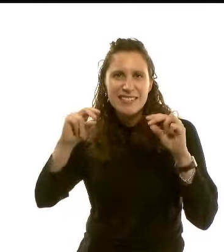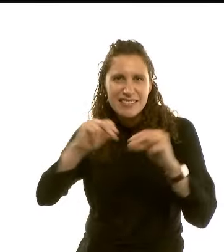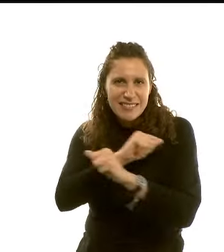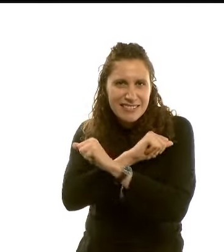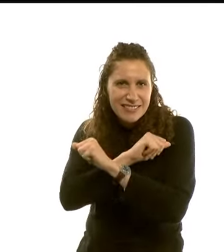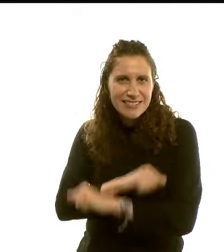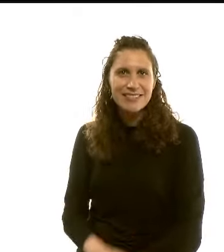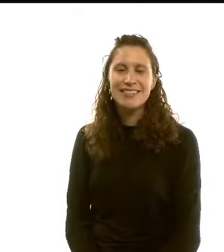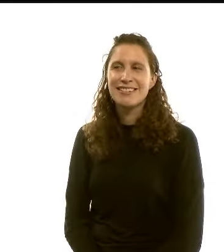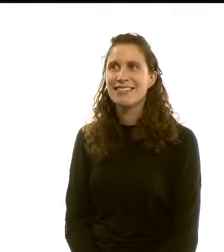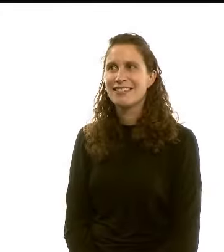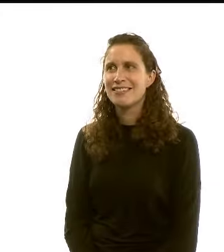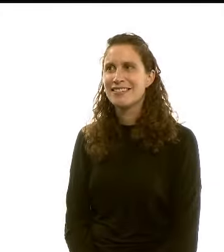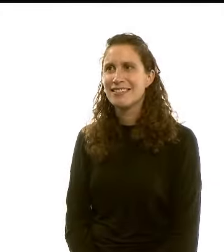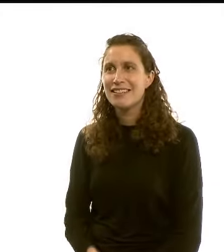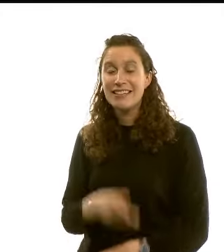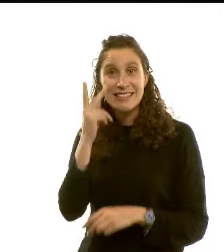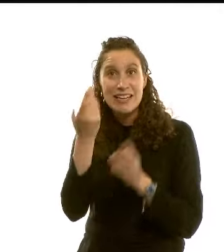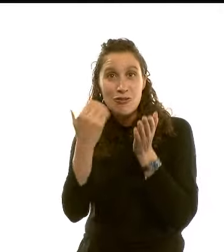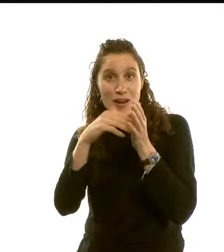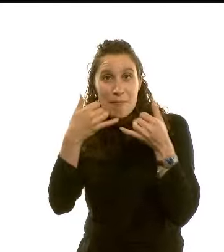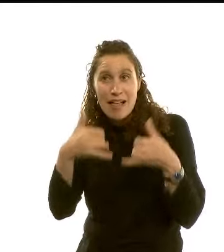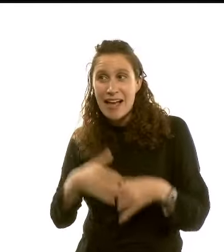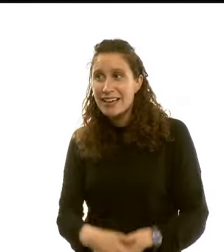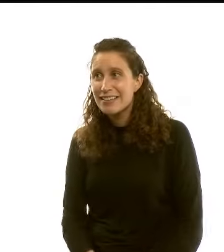Oh, so close. Should we see a replay of that?